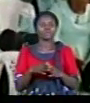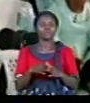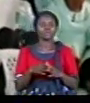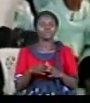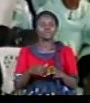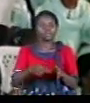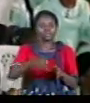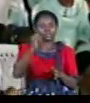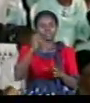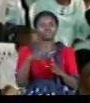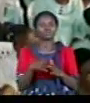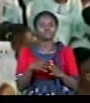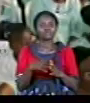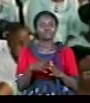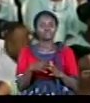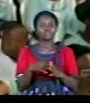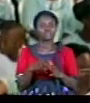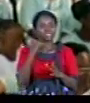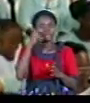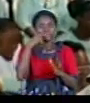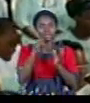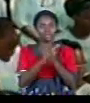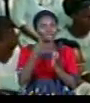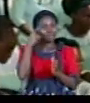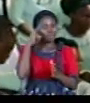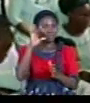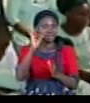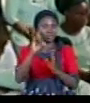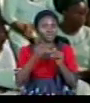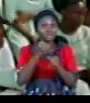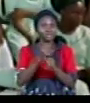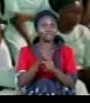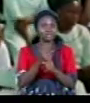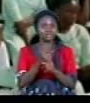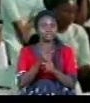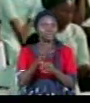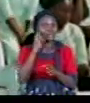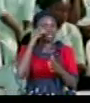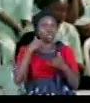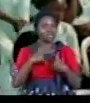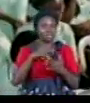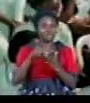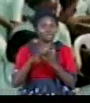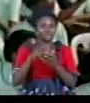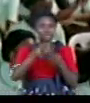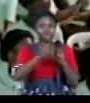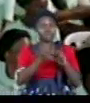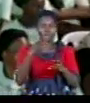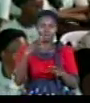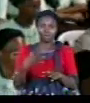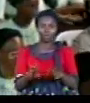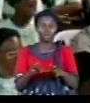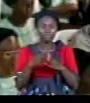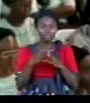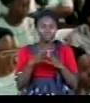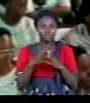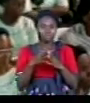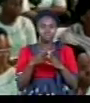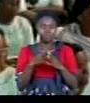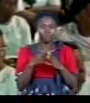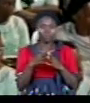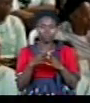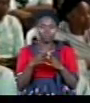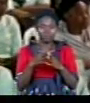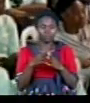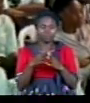that for 8 years, she's been having this problem of a growth in her excretory area.